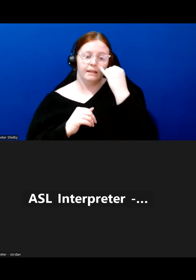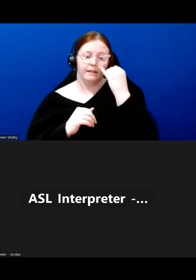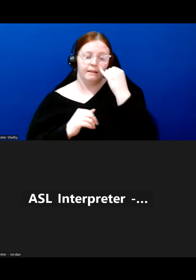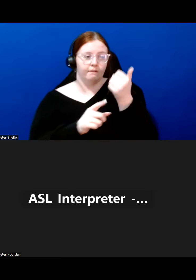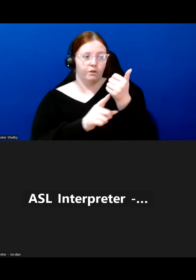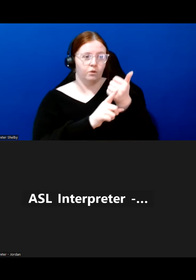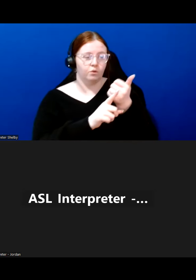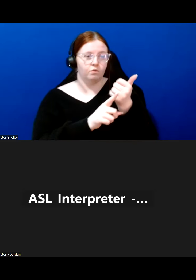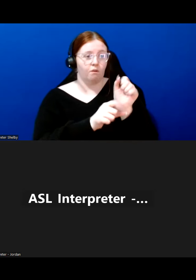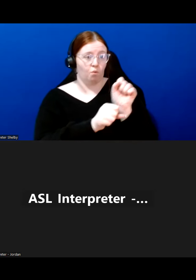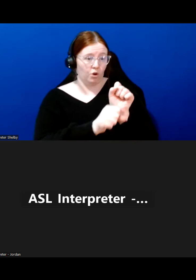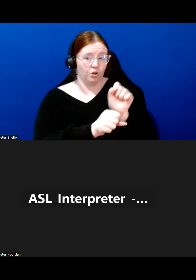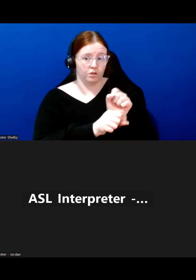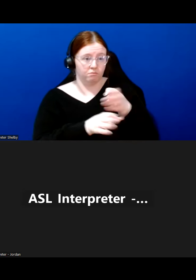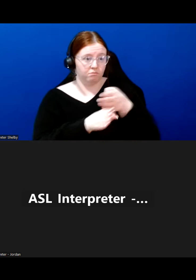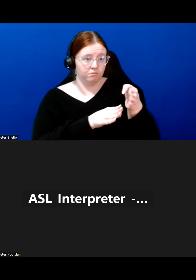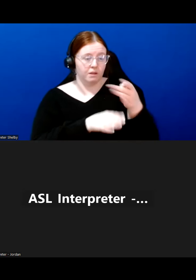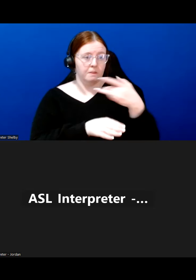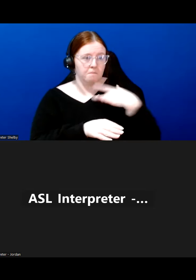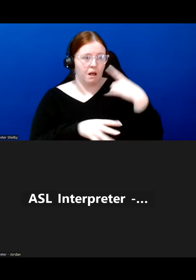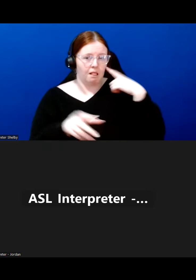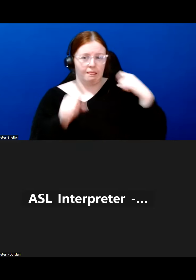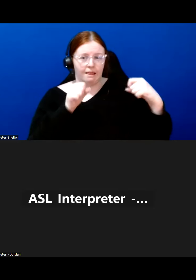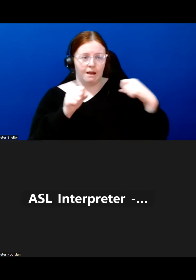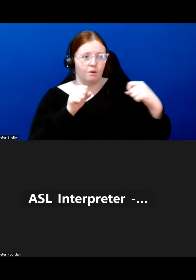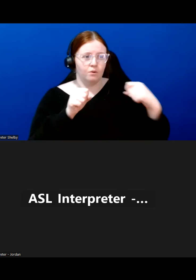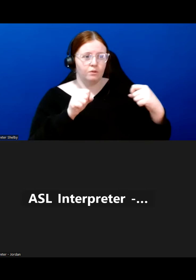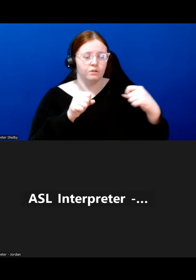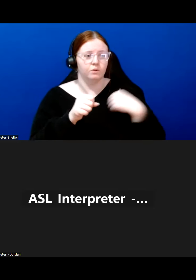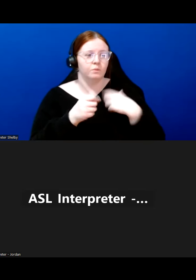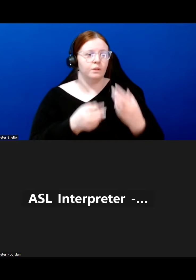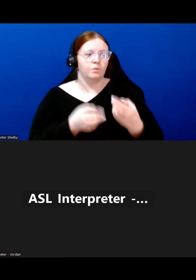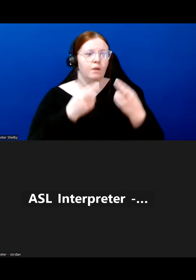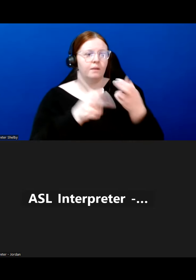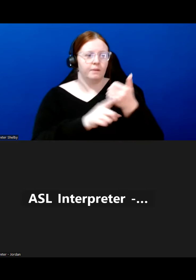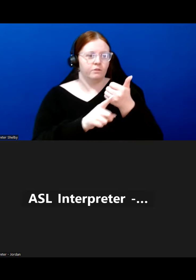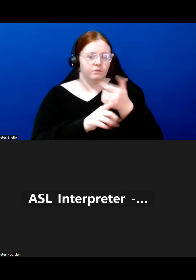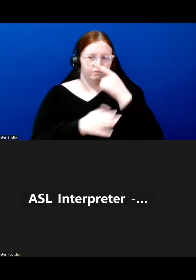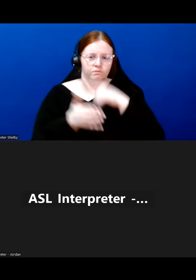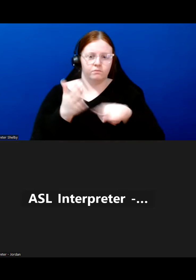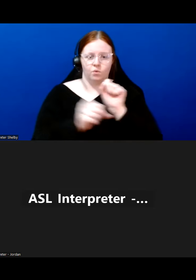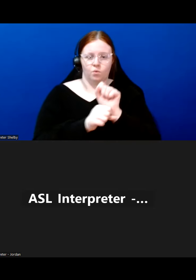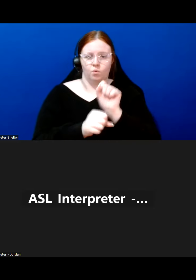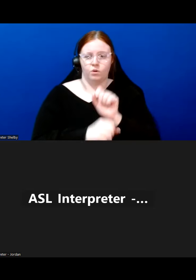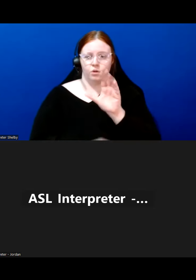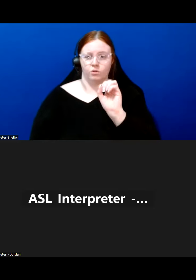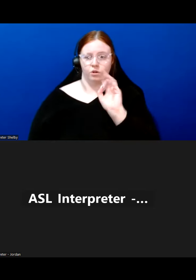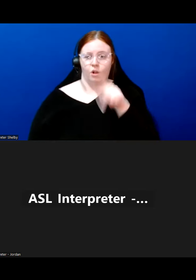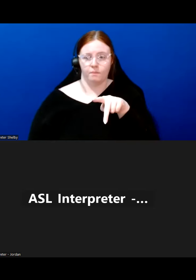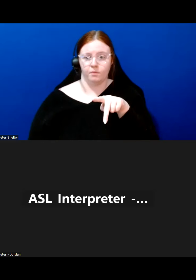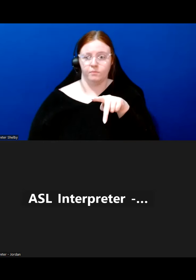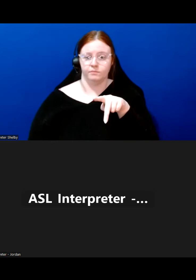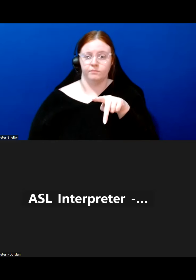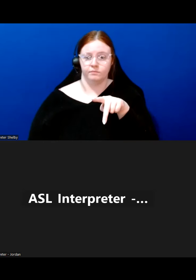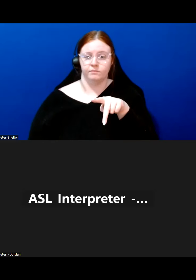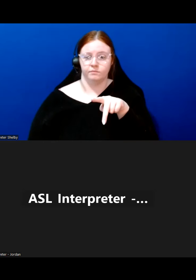in the workplace, we typically recommend looking into workers' compensation. If a